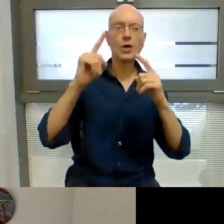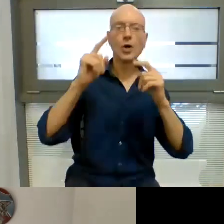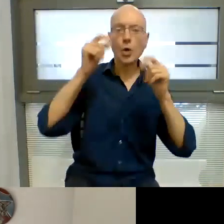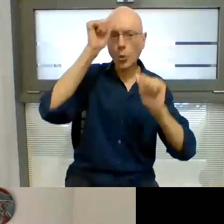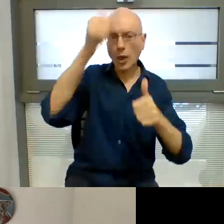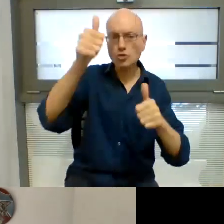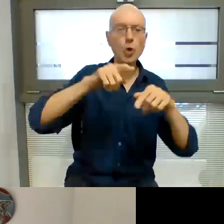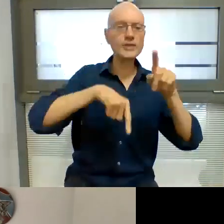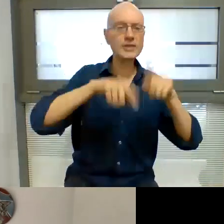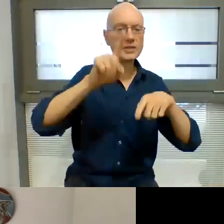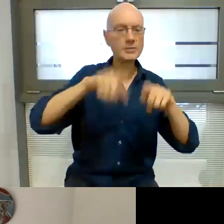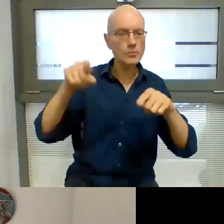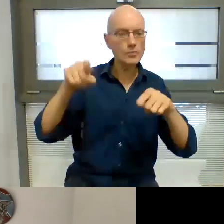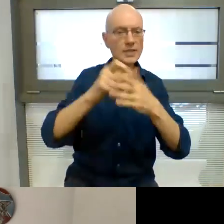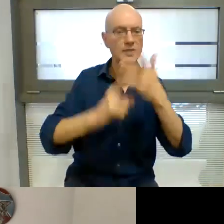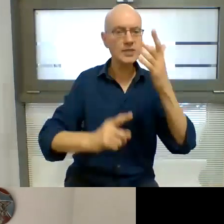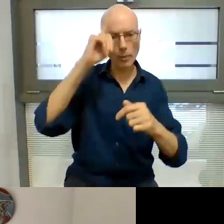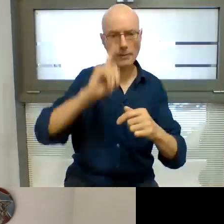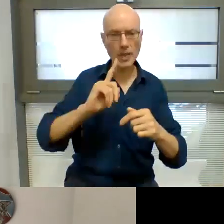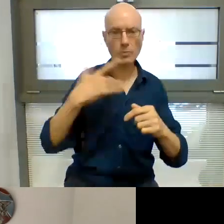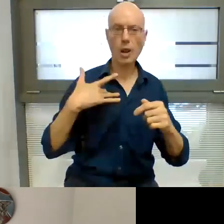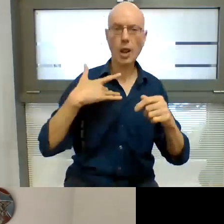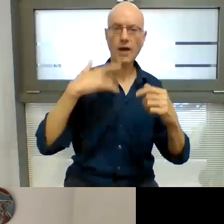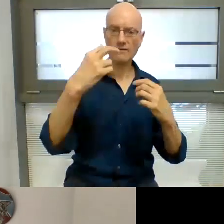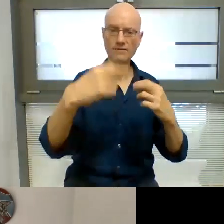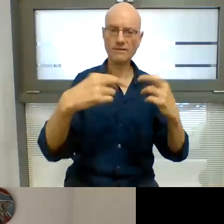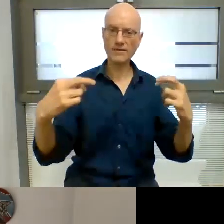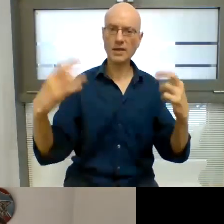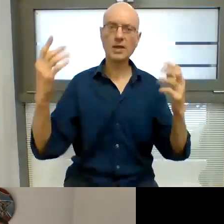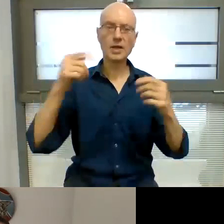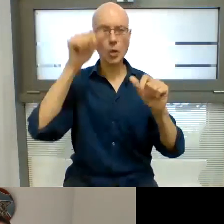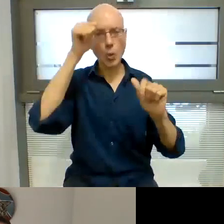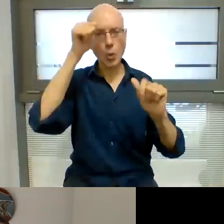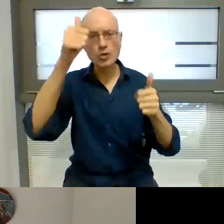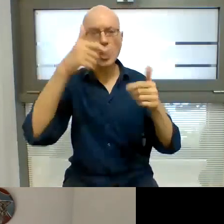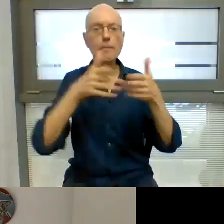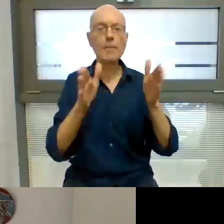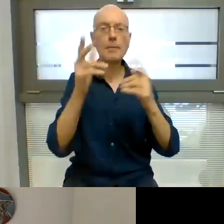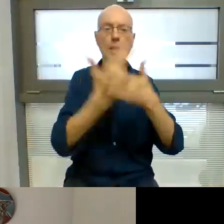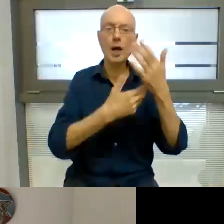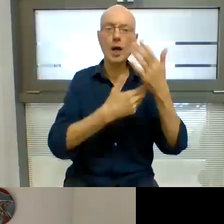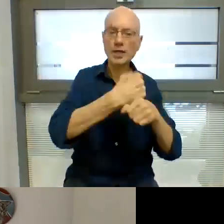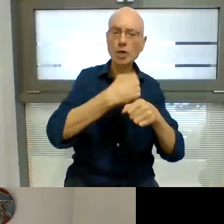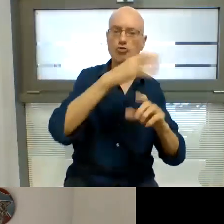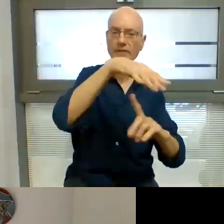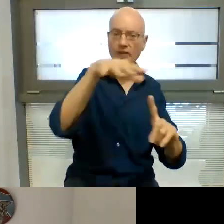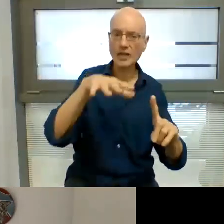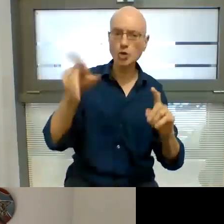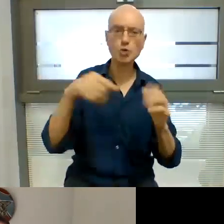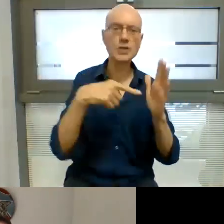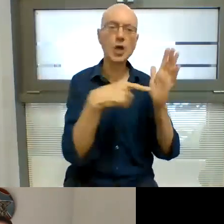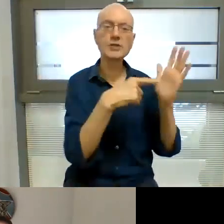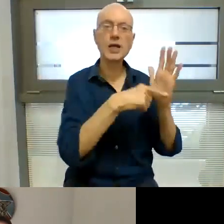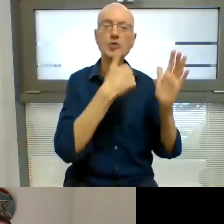people during live sit-ins in high-profile public art galleries and venues. She uses a mixture